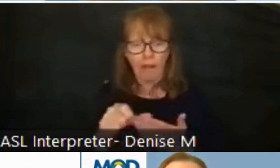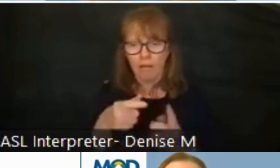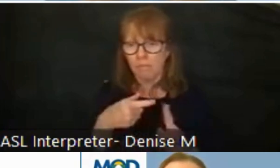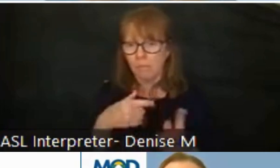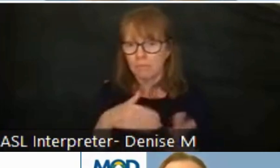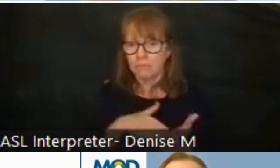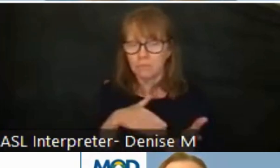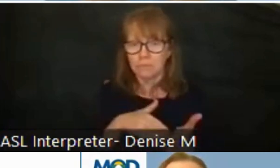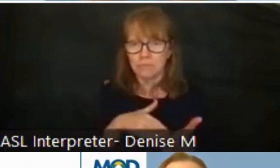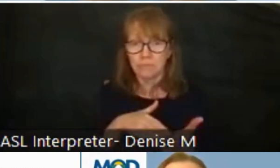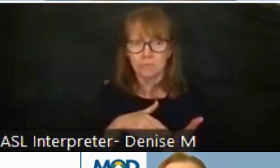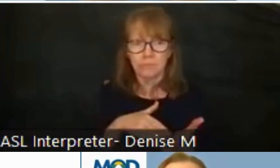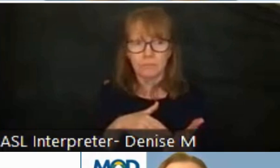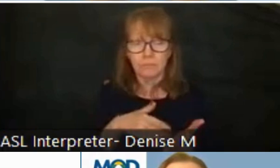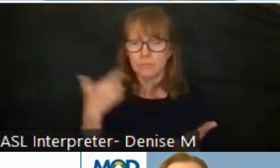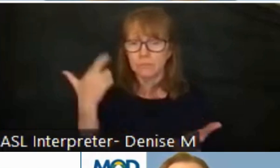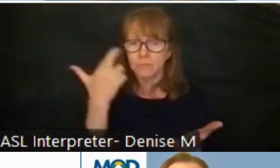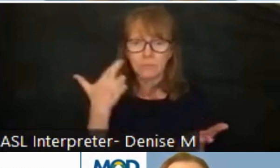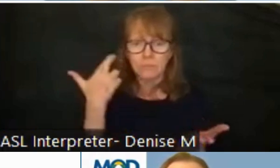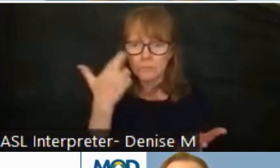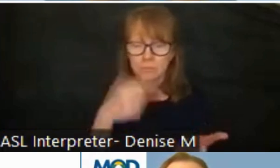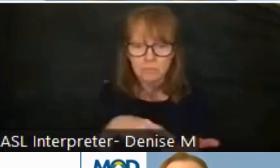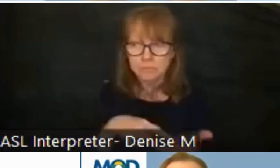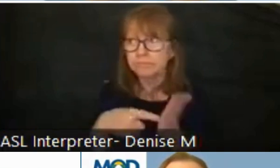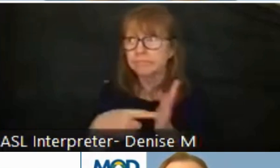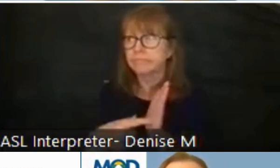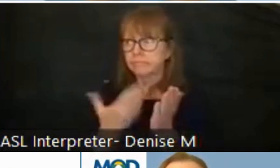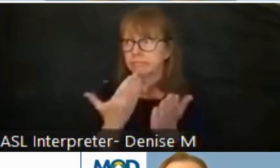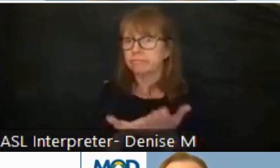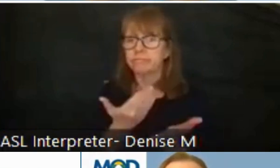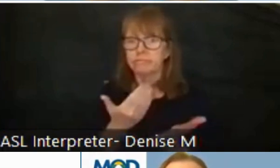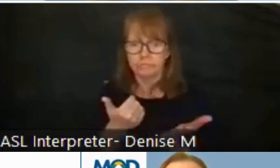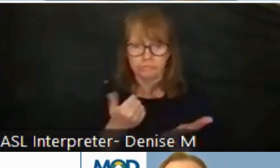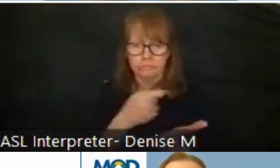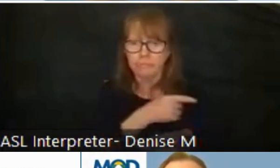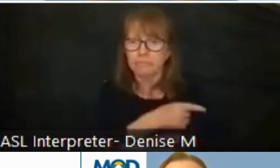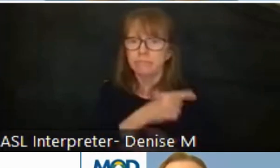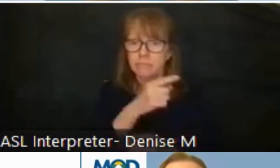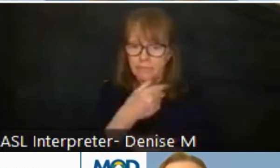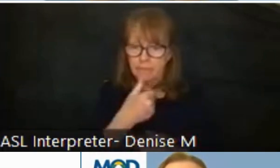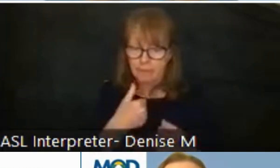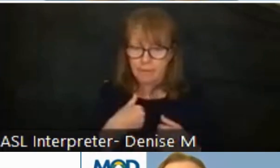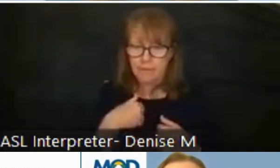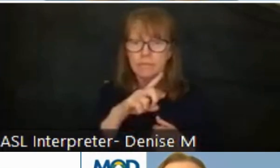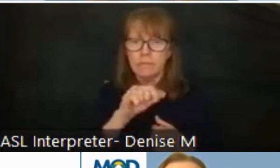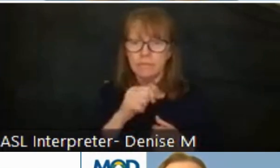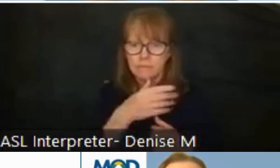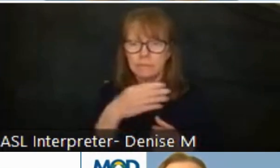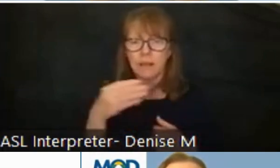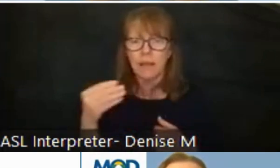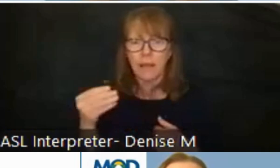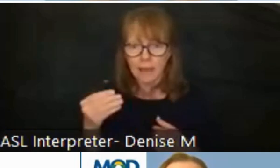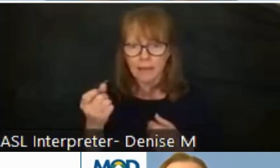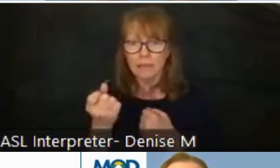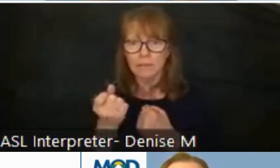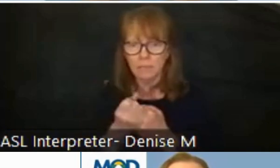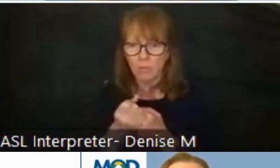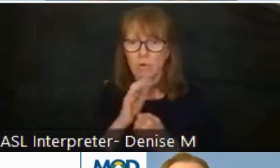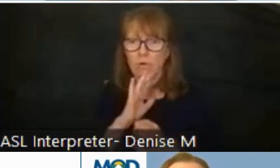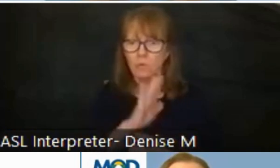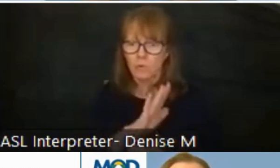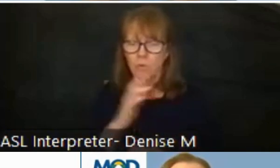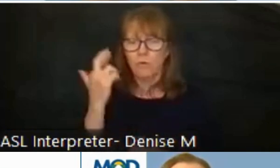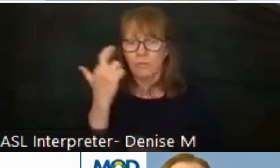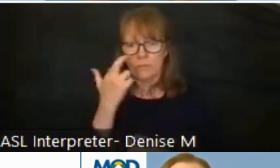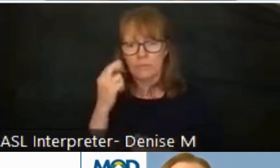letter is simply to verify that you have the limitations you said you do and to support that the accommodation you requested makes sense with